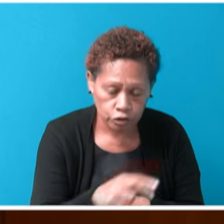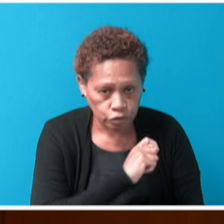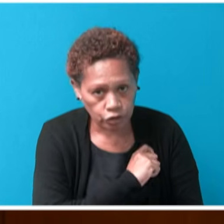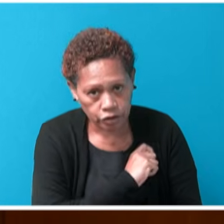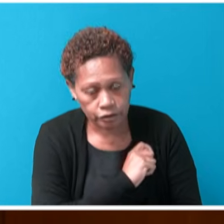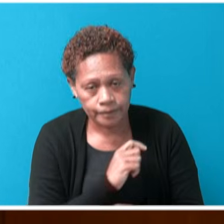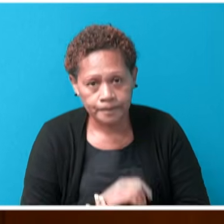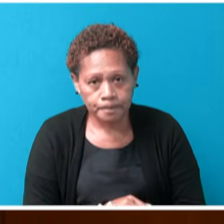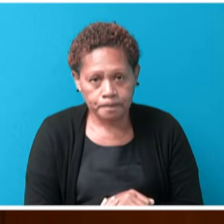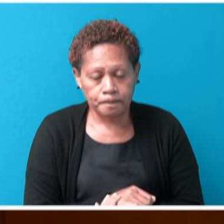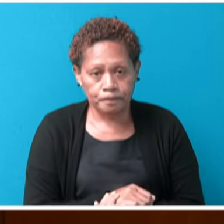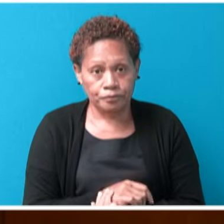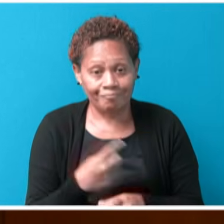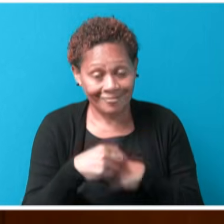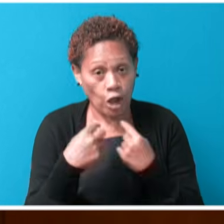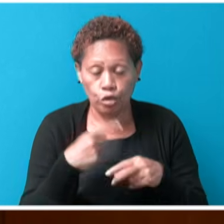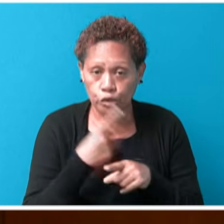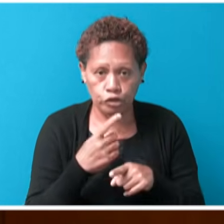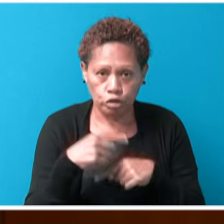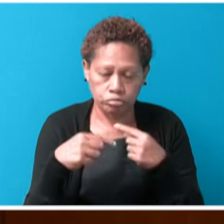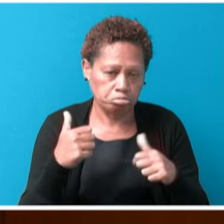We talk about many things that are